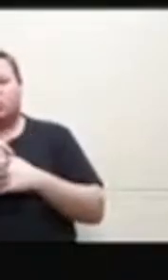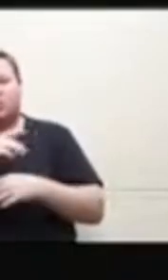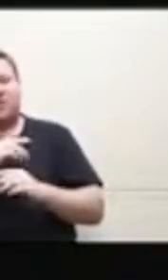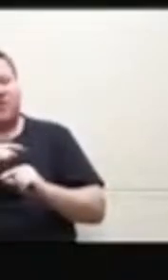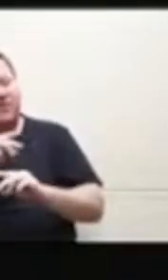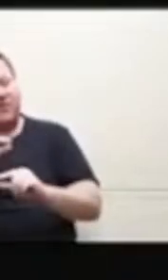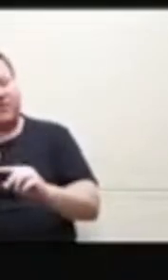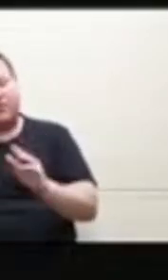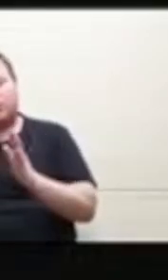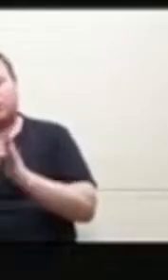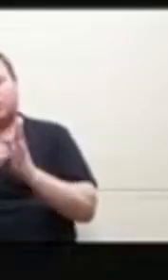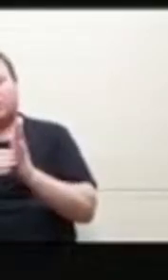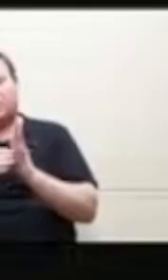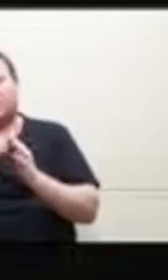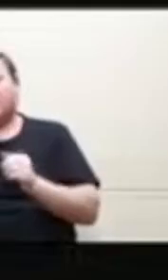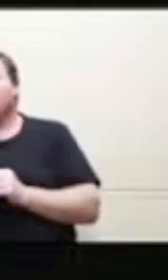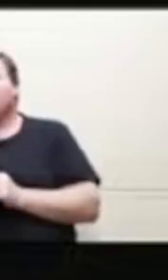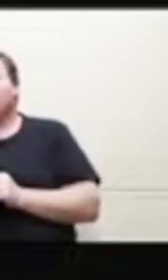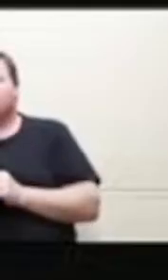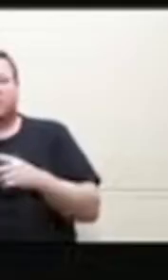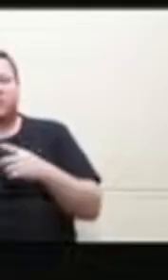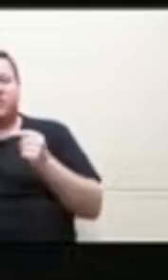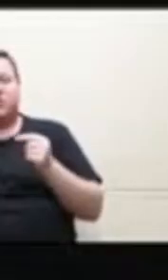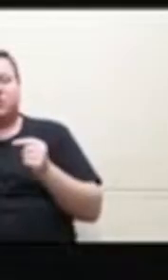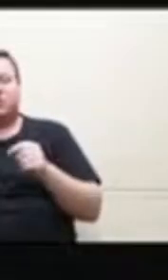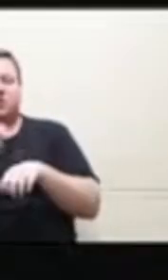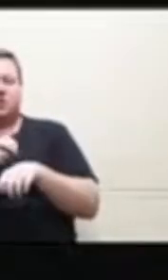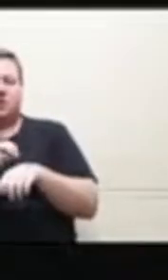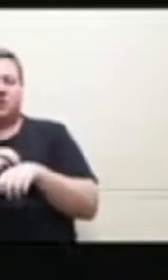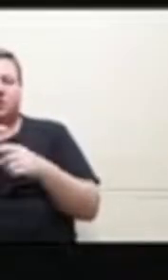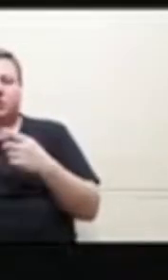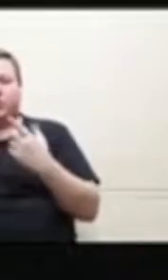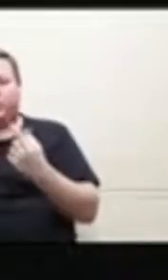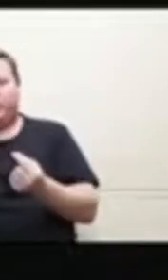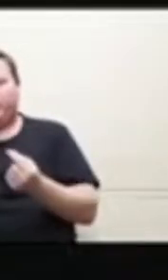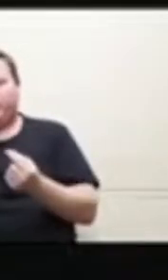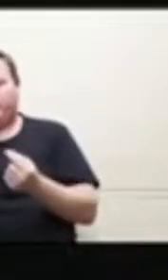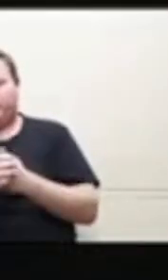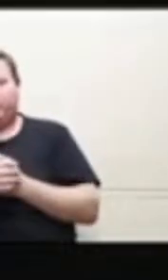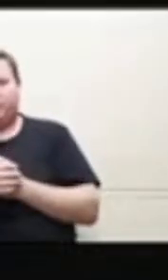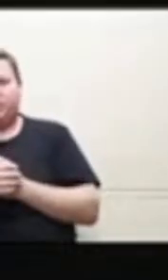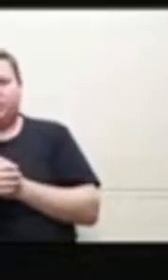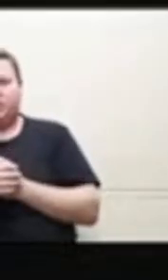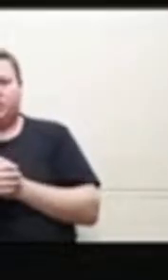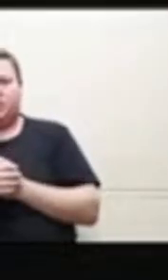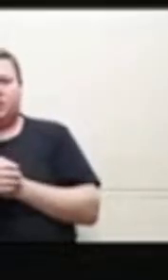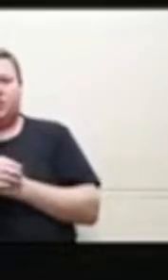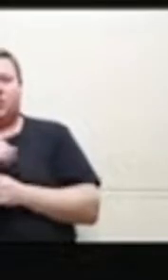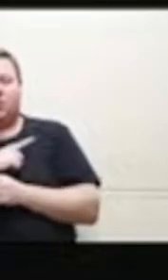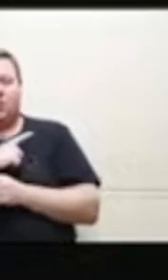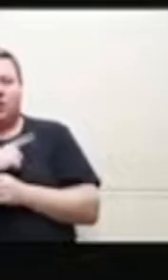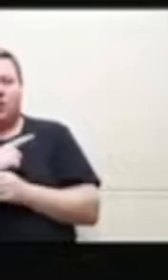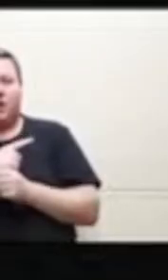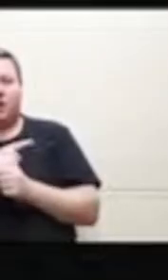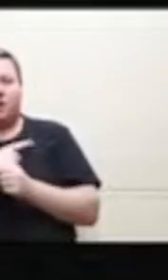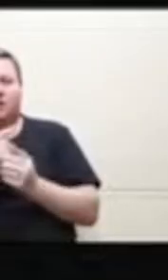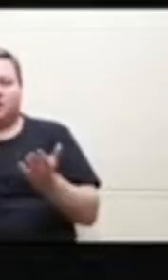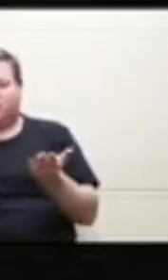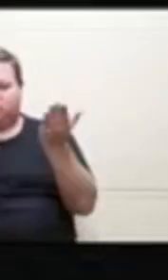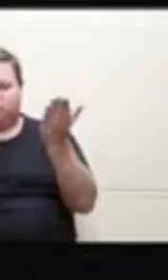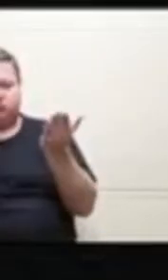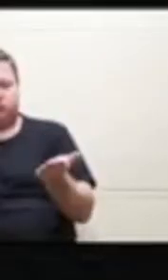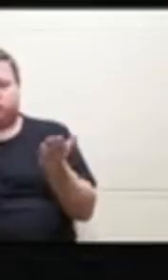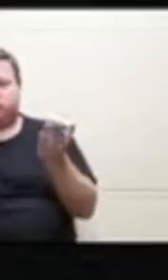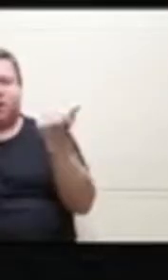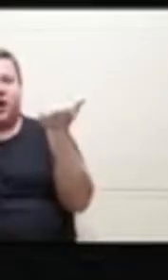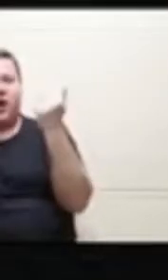We didn't finish what we needed to do, so we must plead guilty there. Because it's a matter of accounting that we're dealing with. We're not dealing with